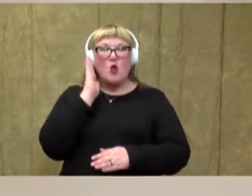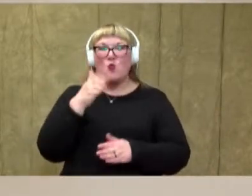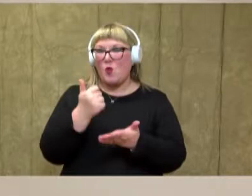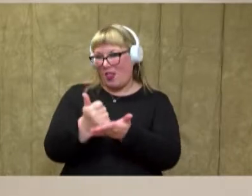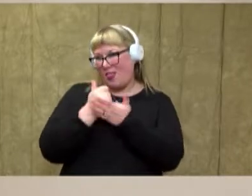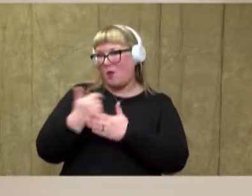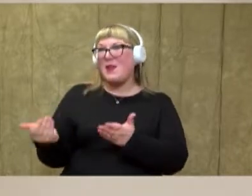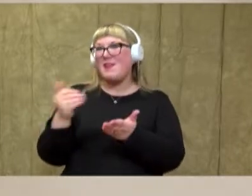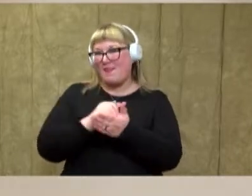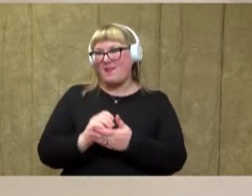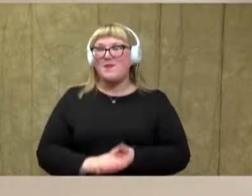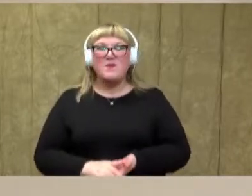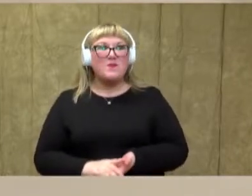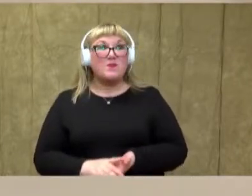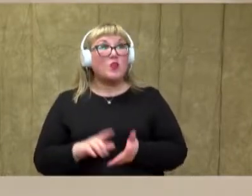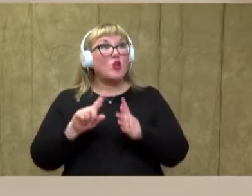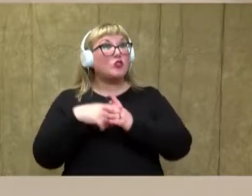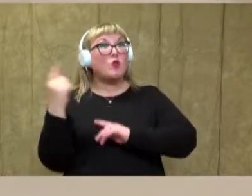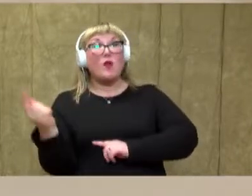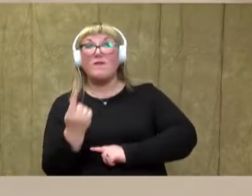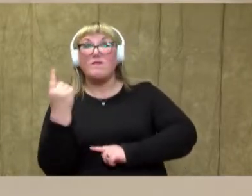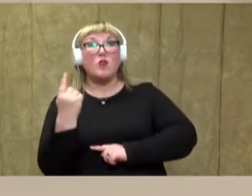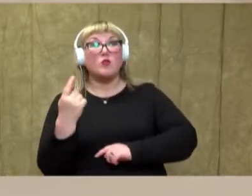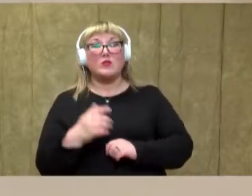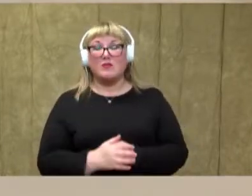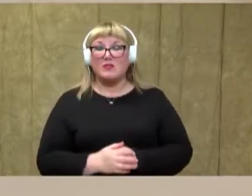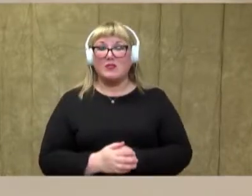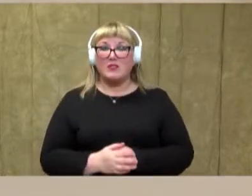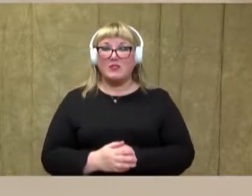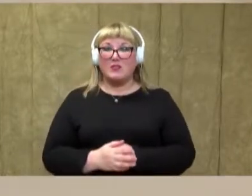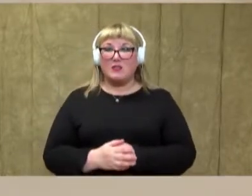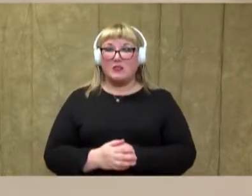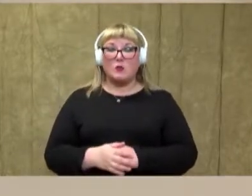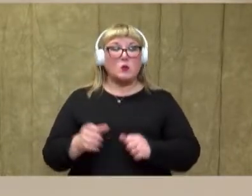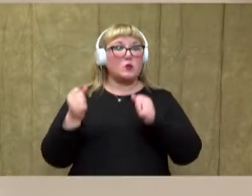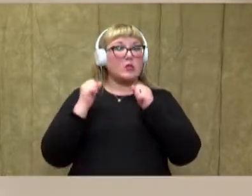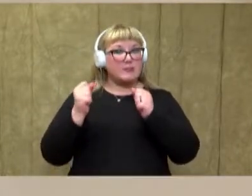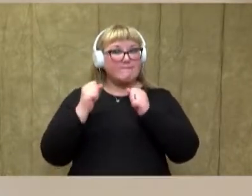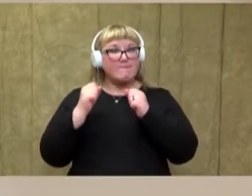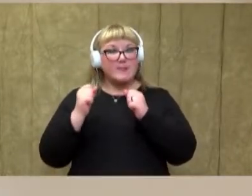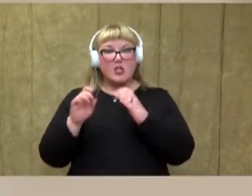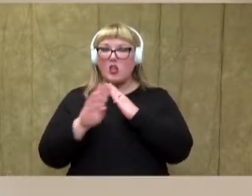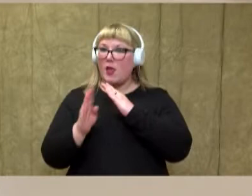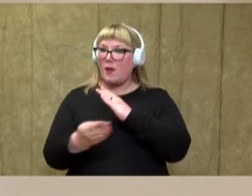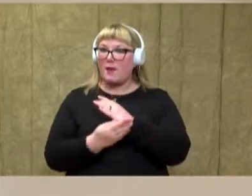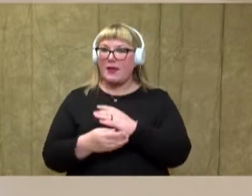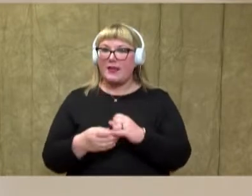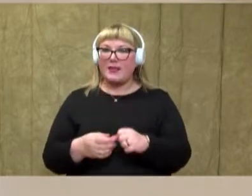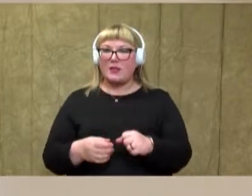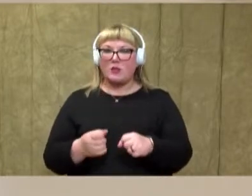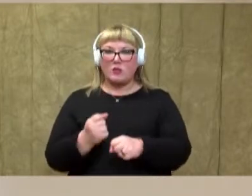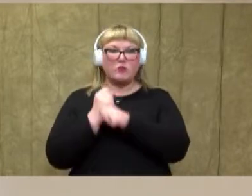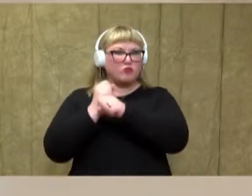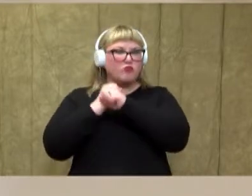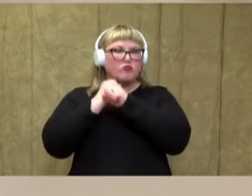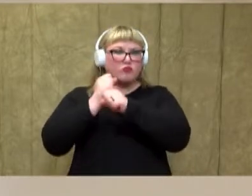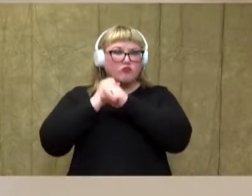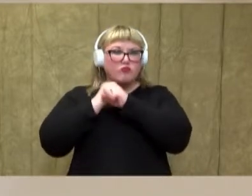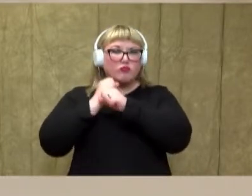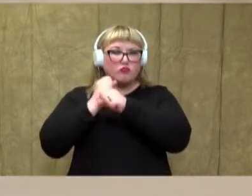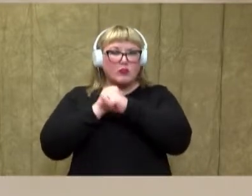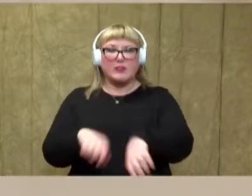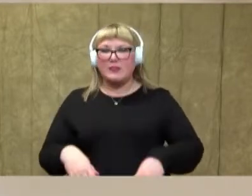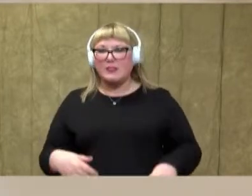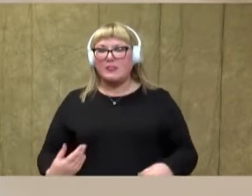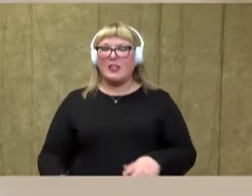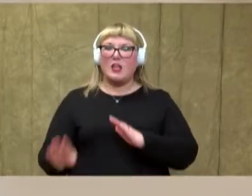well. Let's start with our first one. I always start with Pop with shaking my bag. So I want you all to get your hands and I just want you to shake, shake, shake,